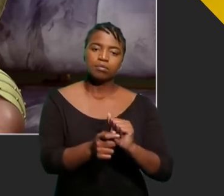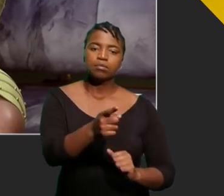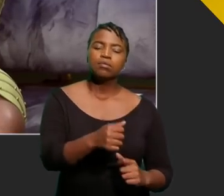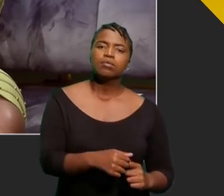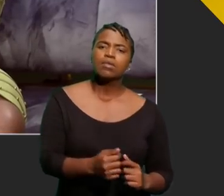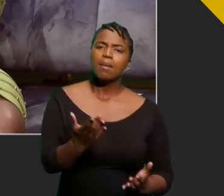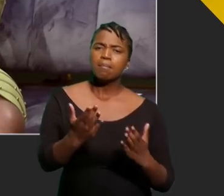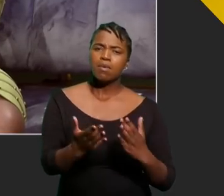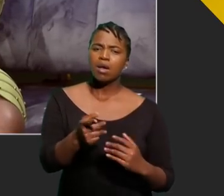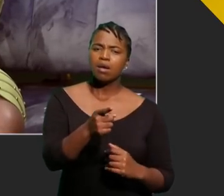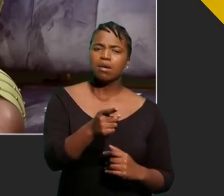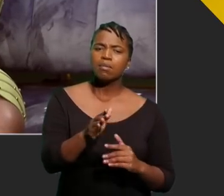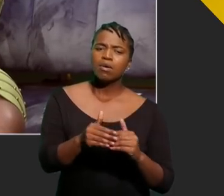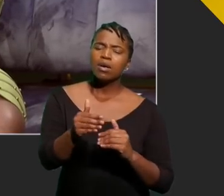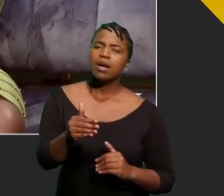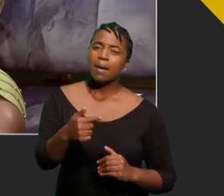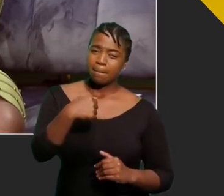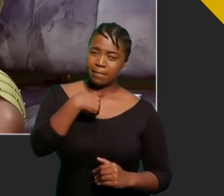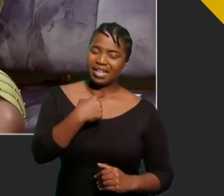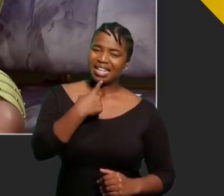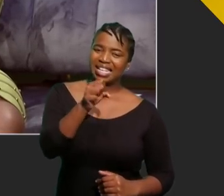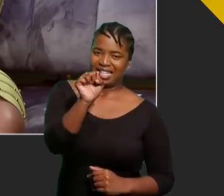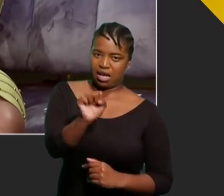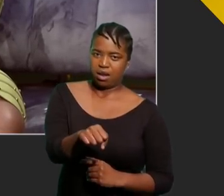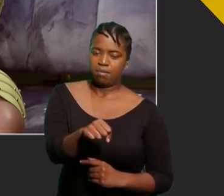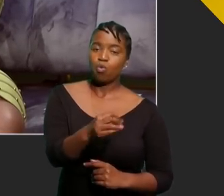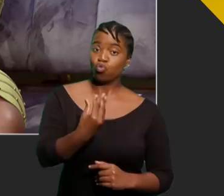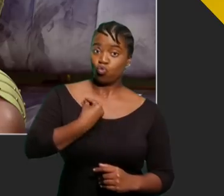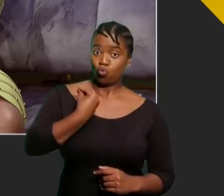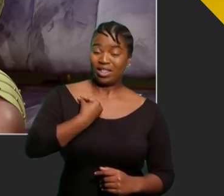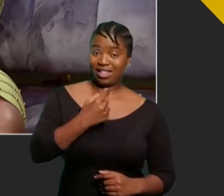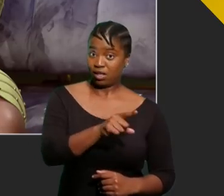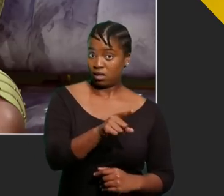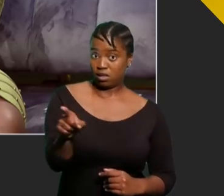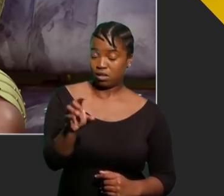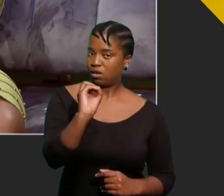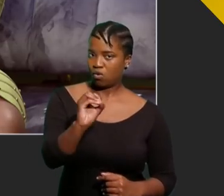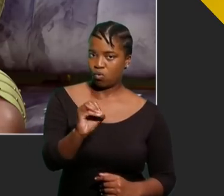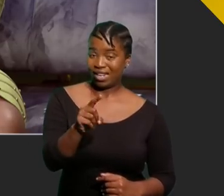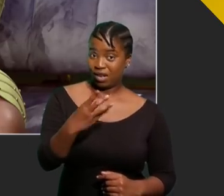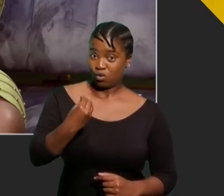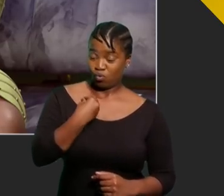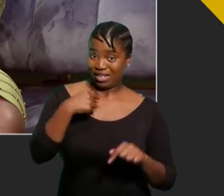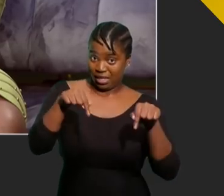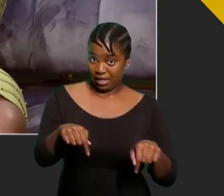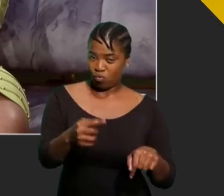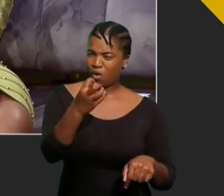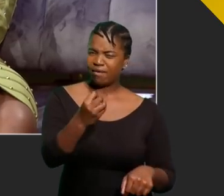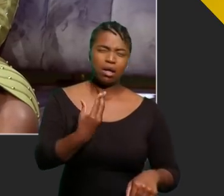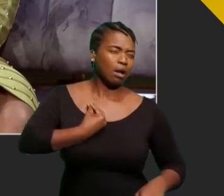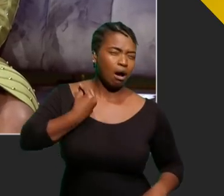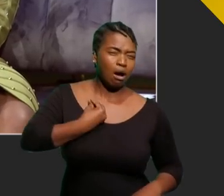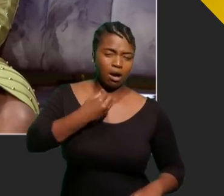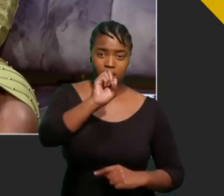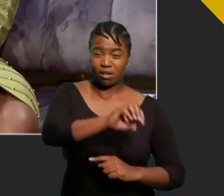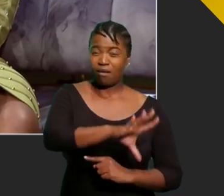saying. And Themba, you'll extend it in thought. Mina ngithi, okay, sinolusha. We have young people in this moment, in this generation. We have a very young